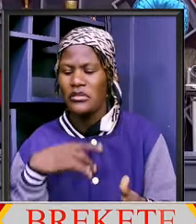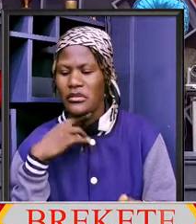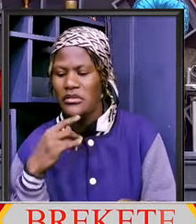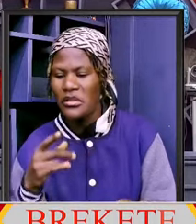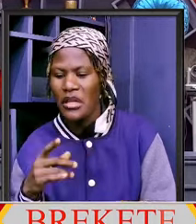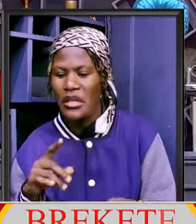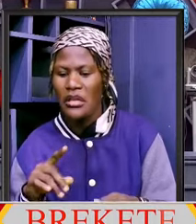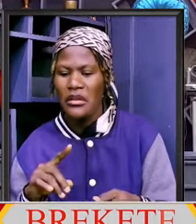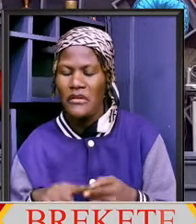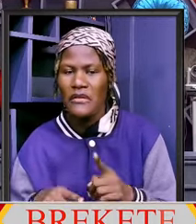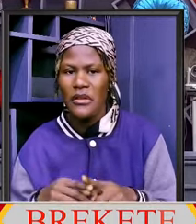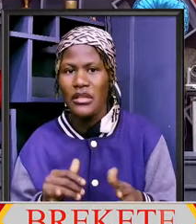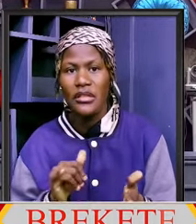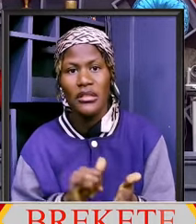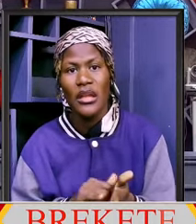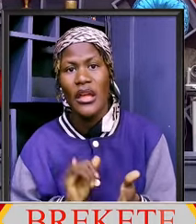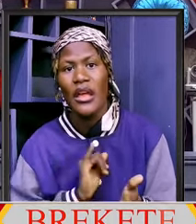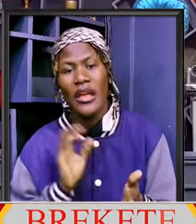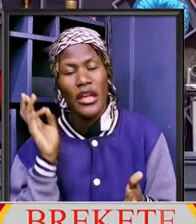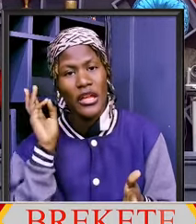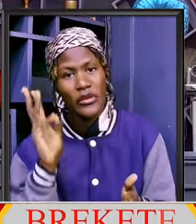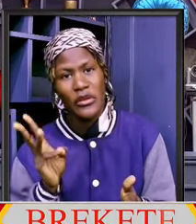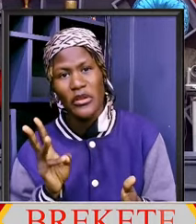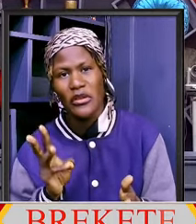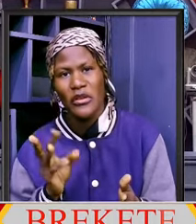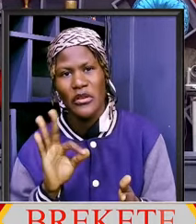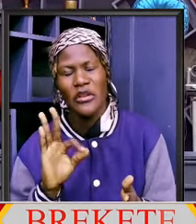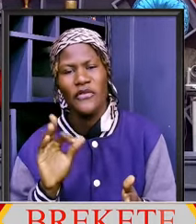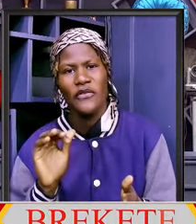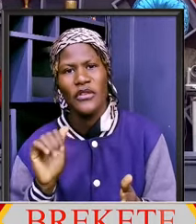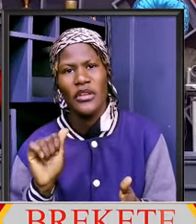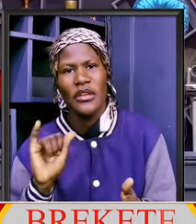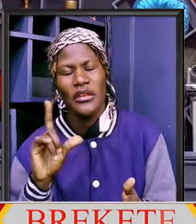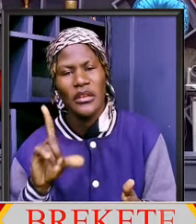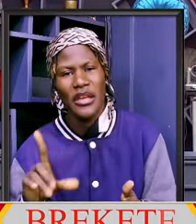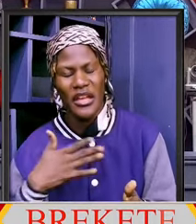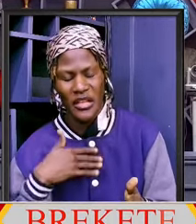say, I go fail. I know say I don't fail.